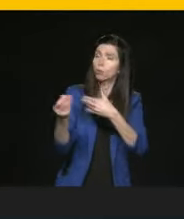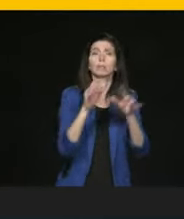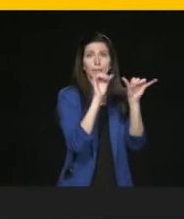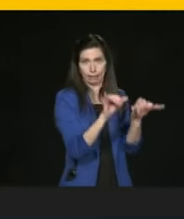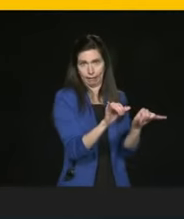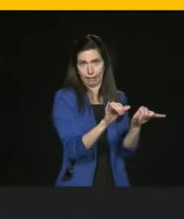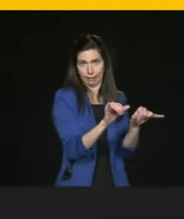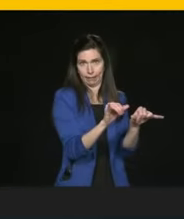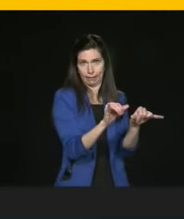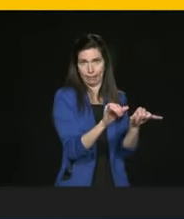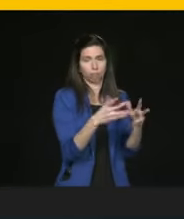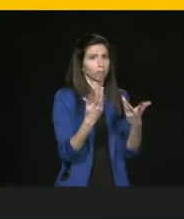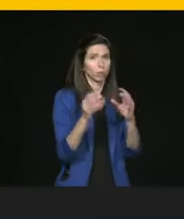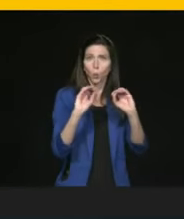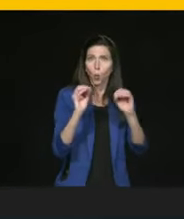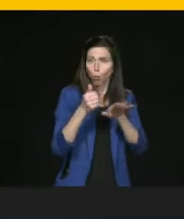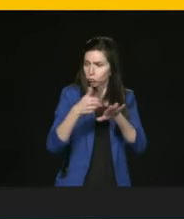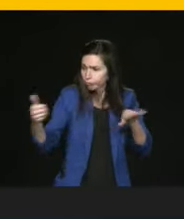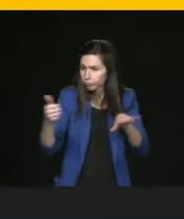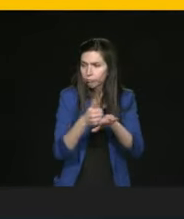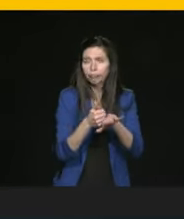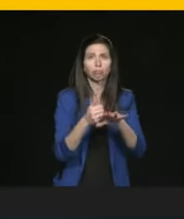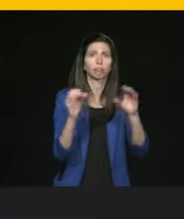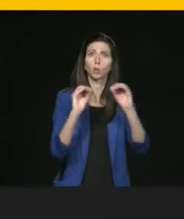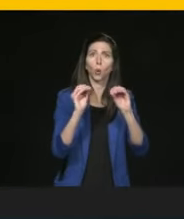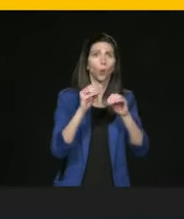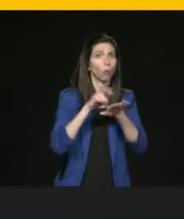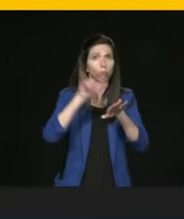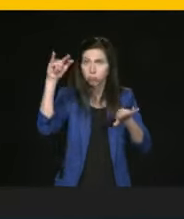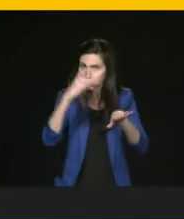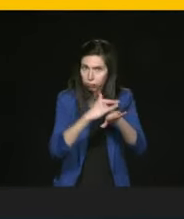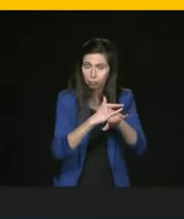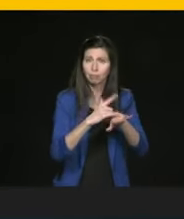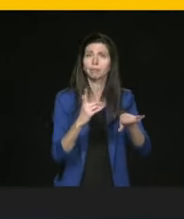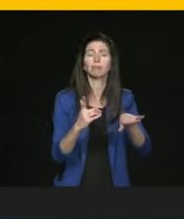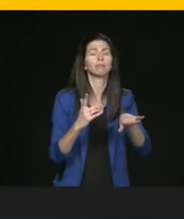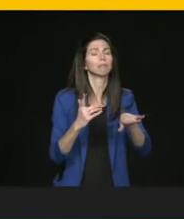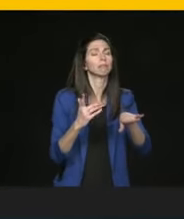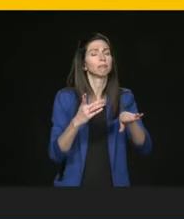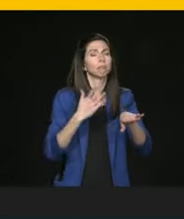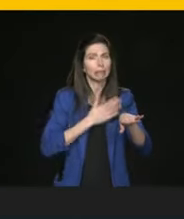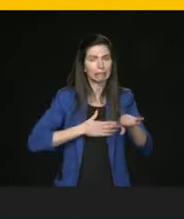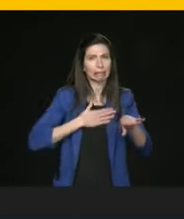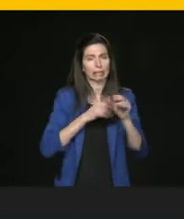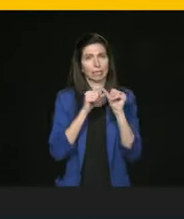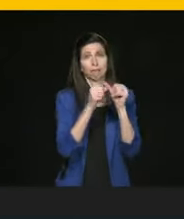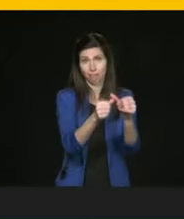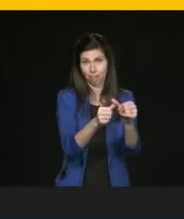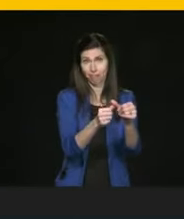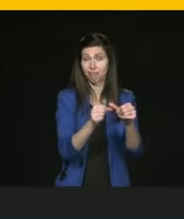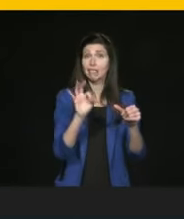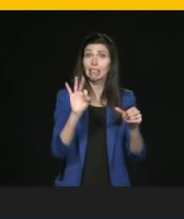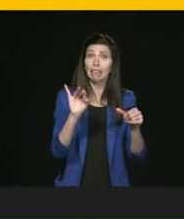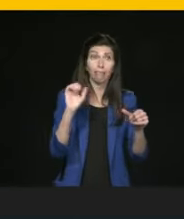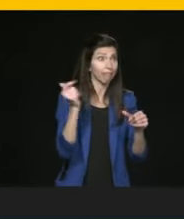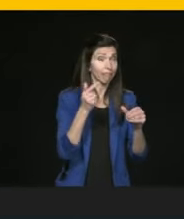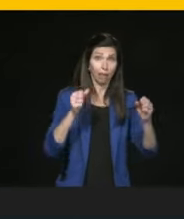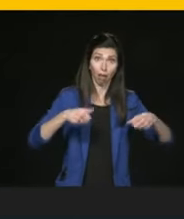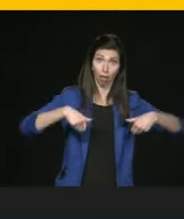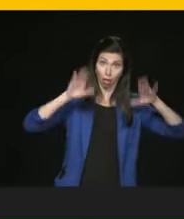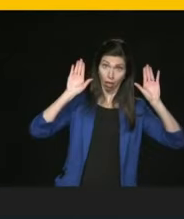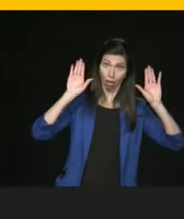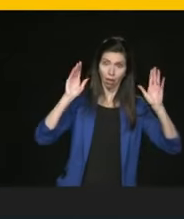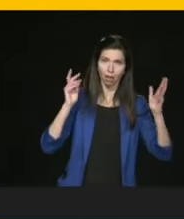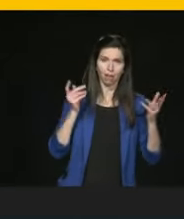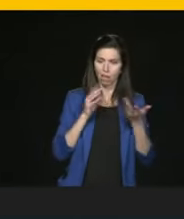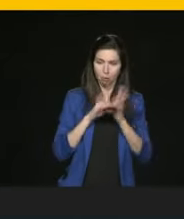keep maintaining our efforts, because if we didn't do that, we would end up losing all the gains that we have acquired,